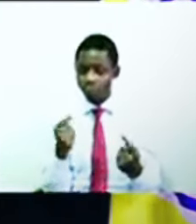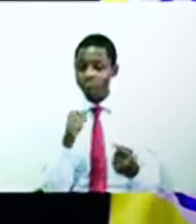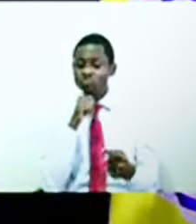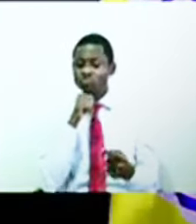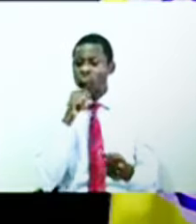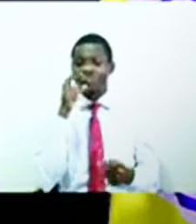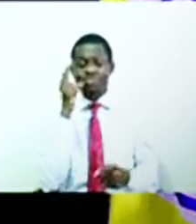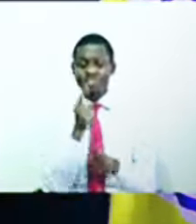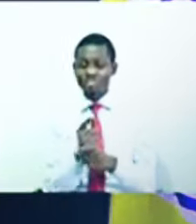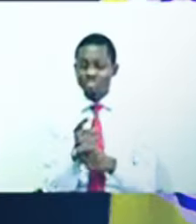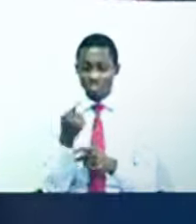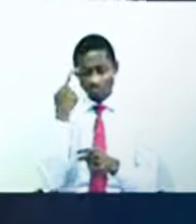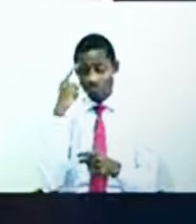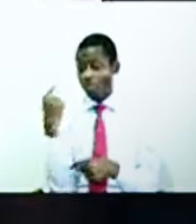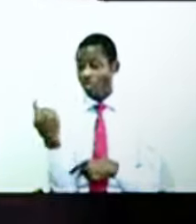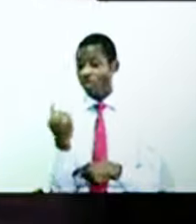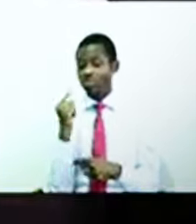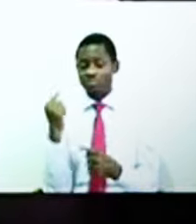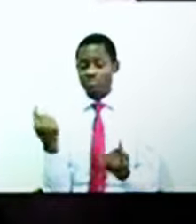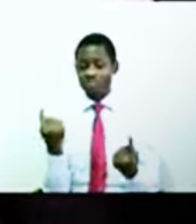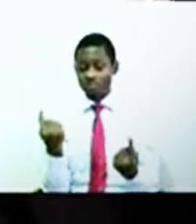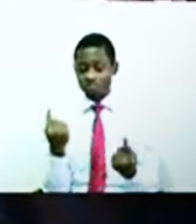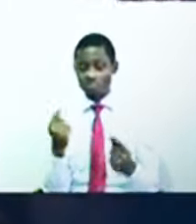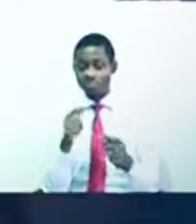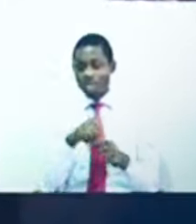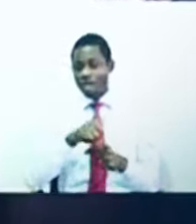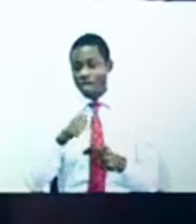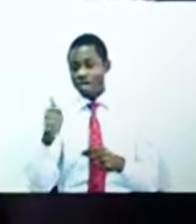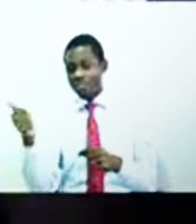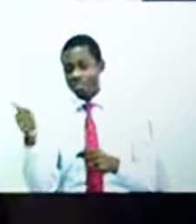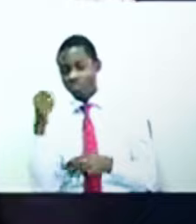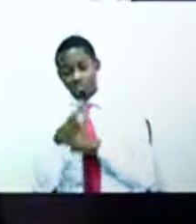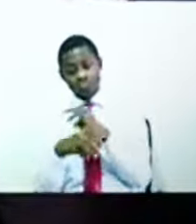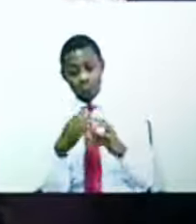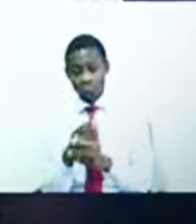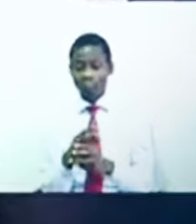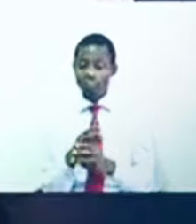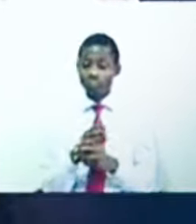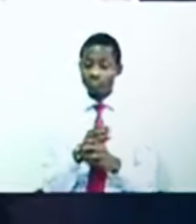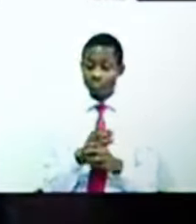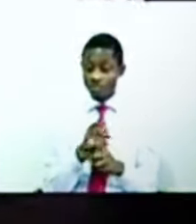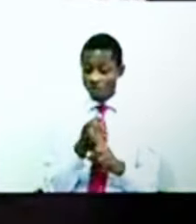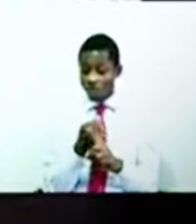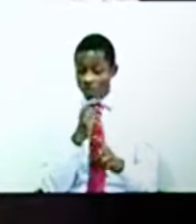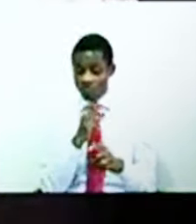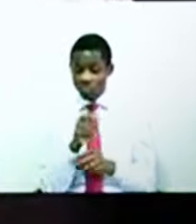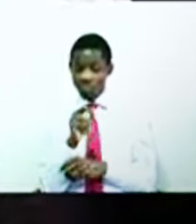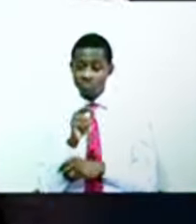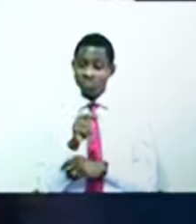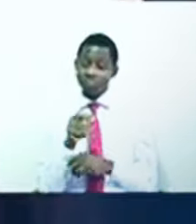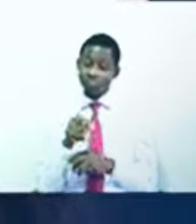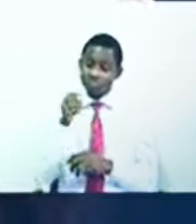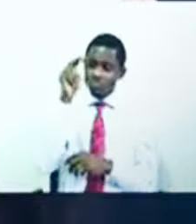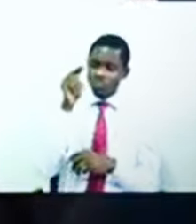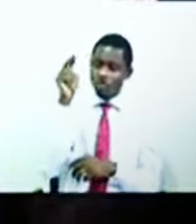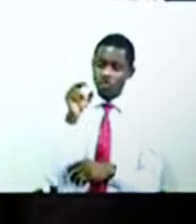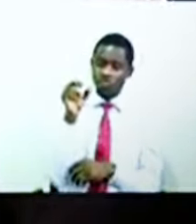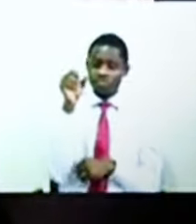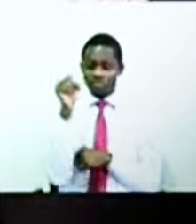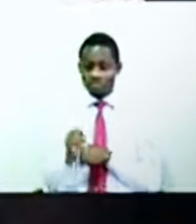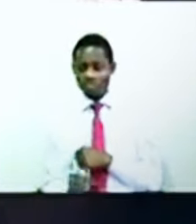also for the sins of the whole world. From north to south. From east to west. The